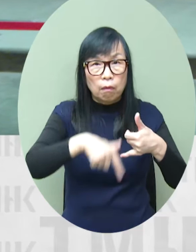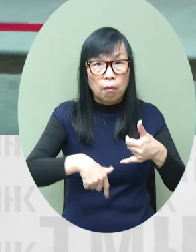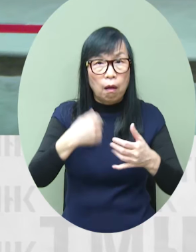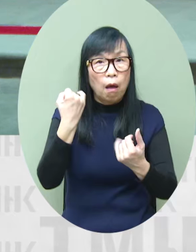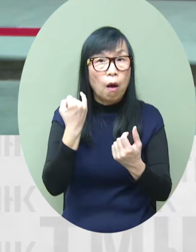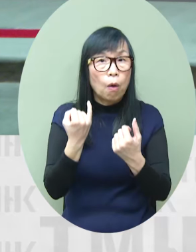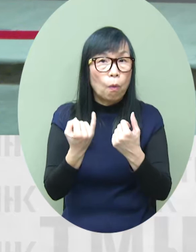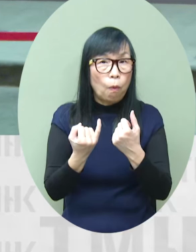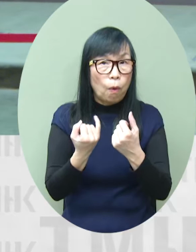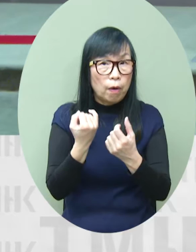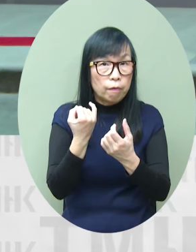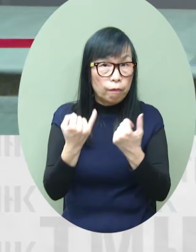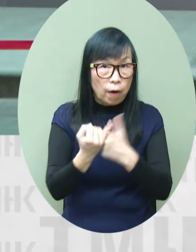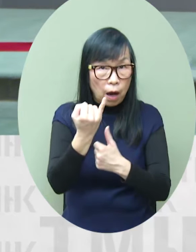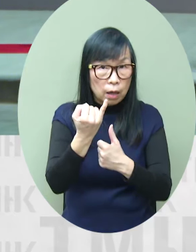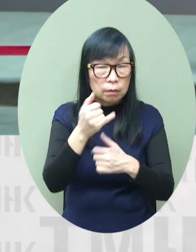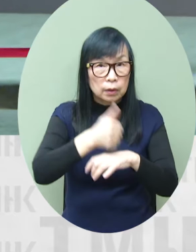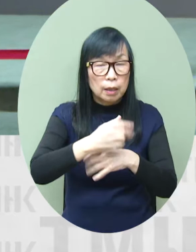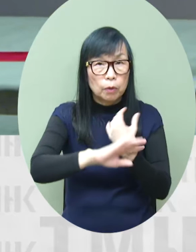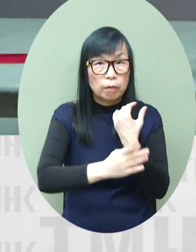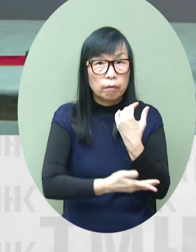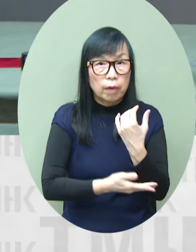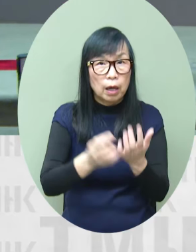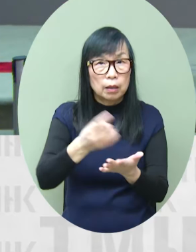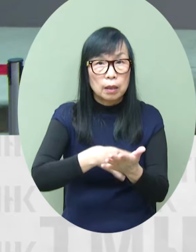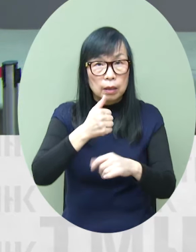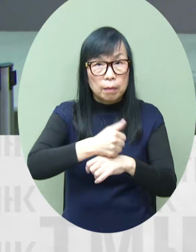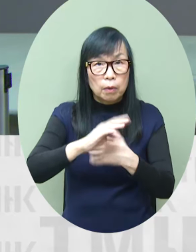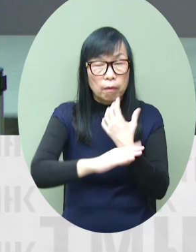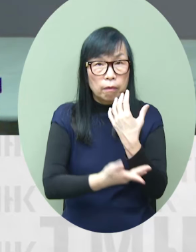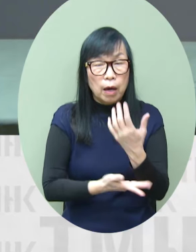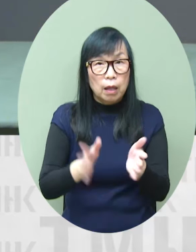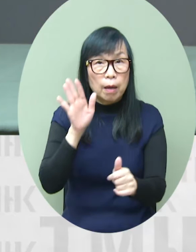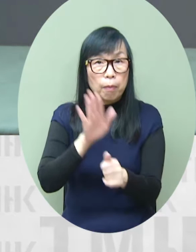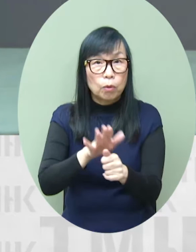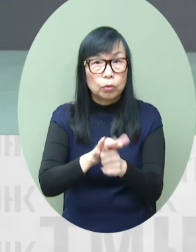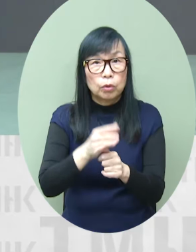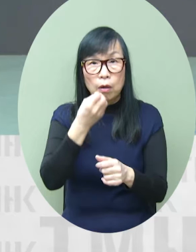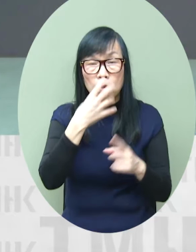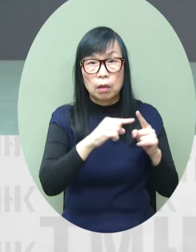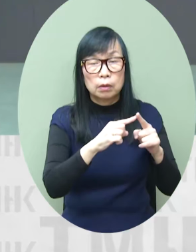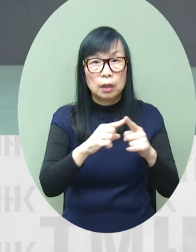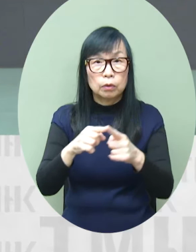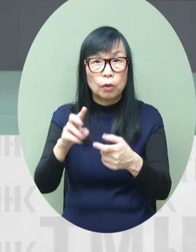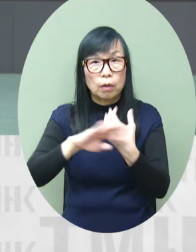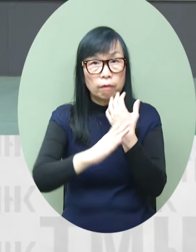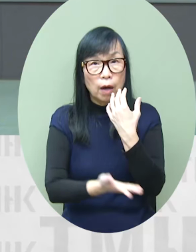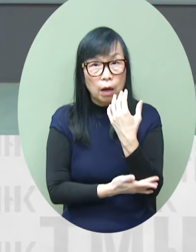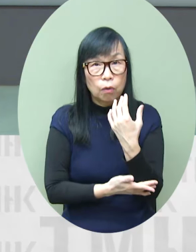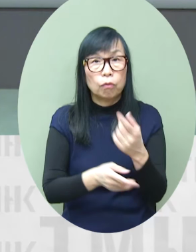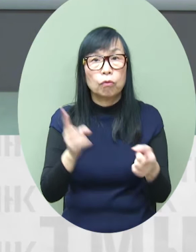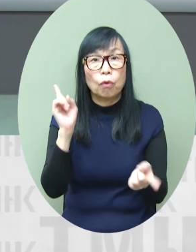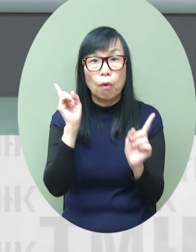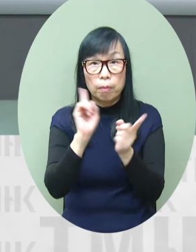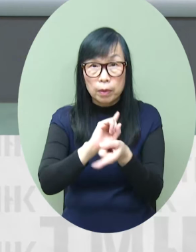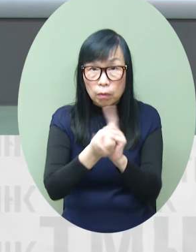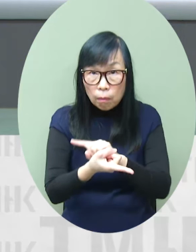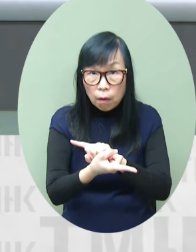people are free to choose their own representation. So I just want to ask you, especially because Hong Kong